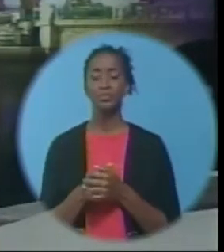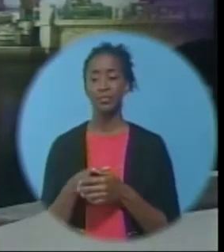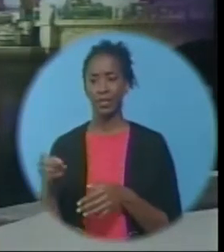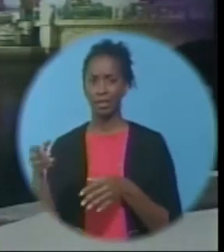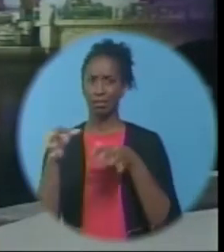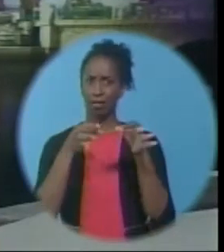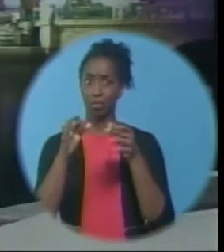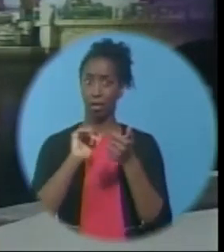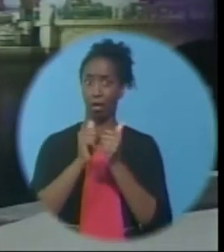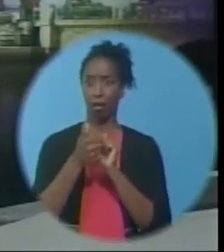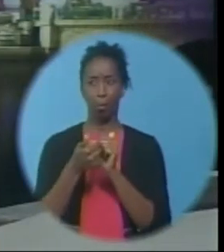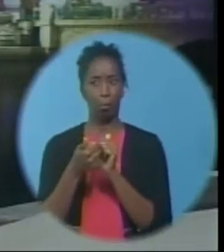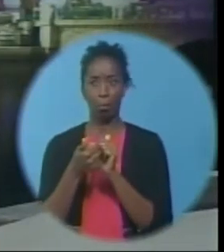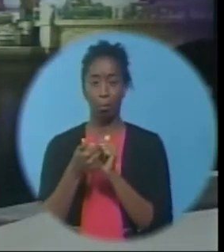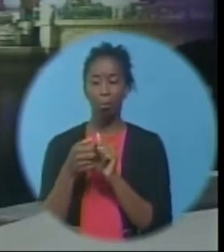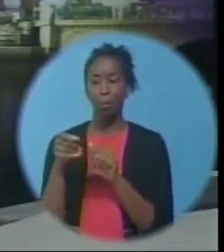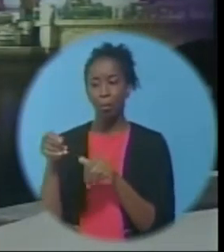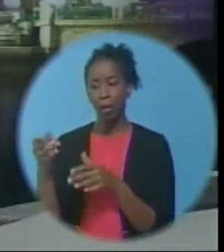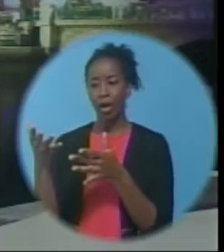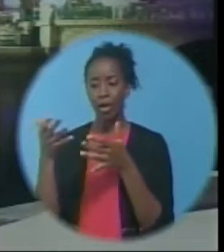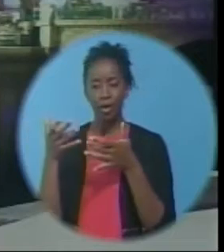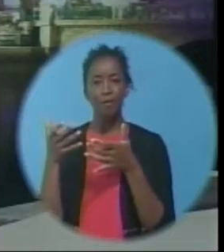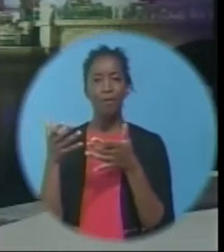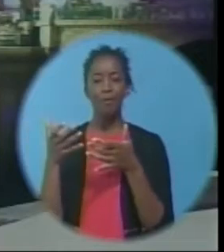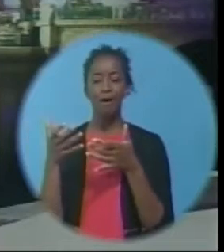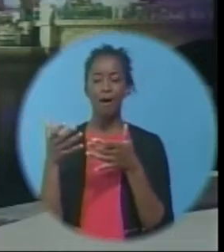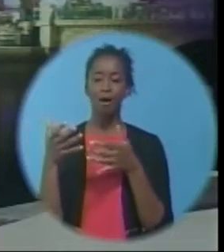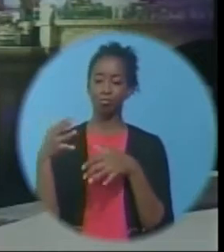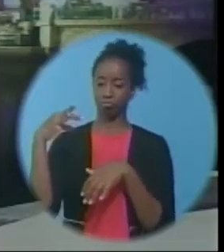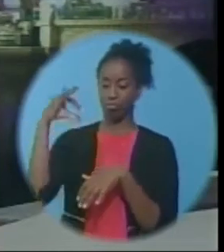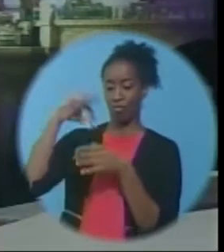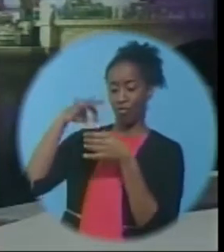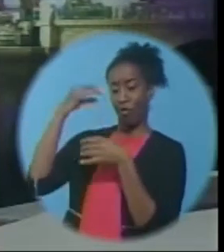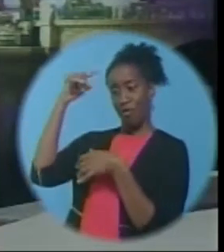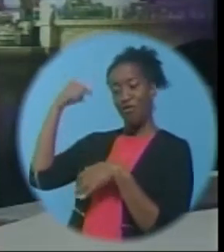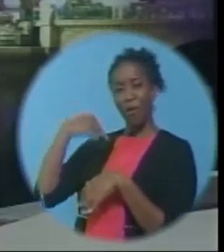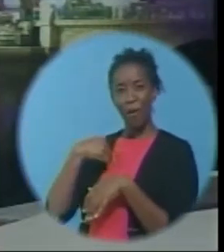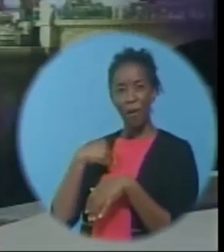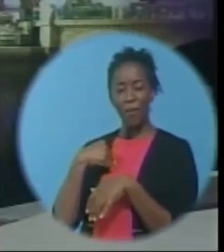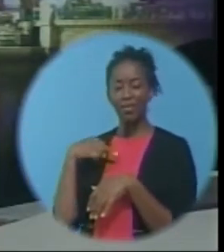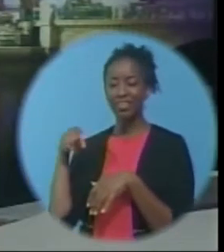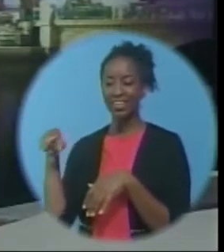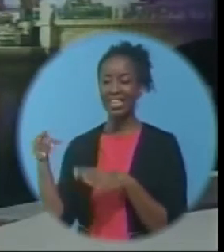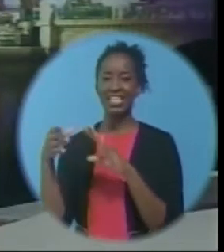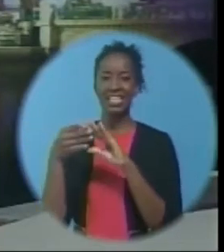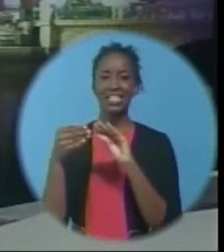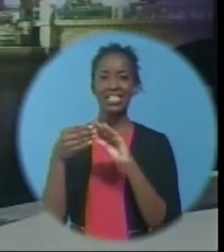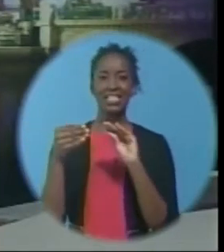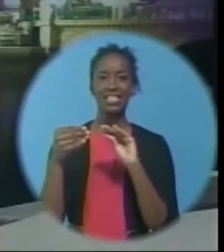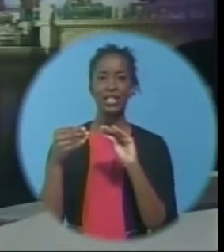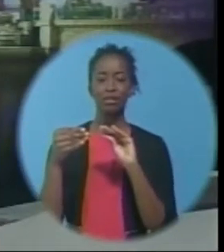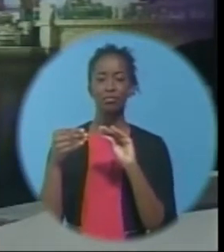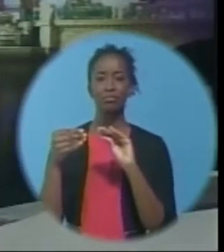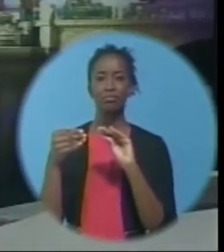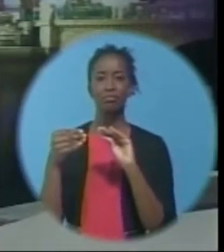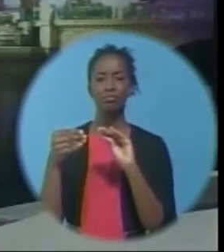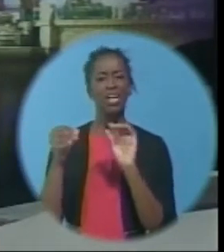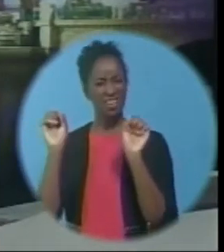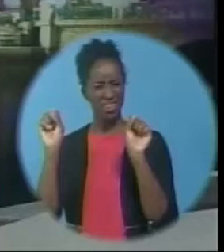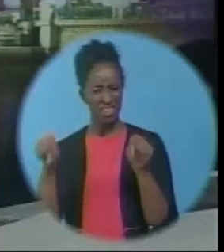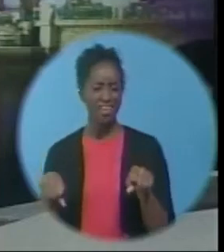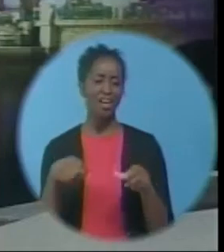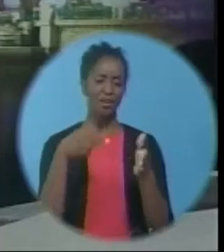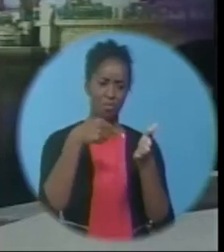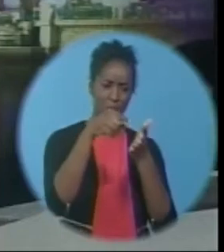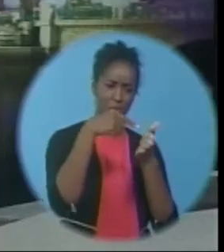at present, Apostle Linroy Scantlebury, insists that it is possible. And he was speaking as he officially launched his campaign to contest the